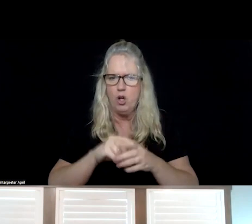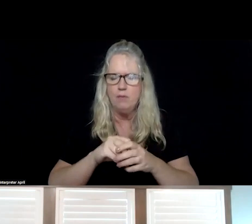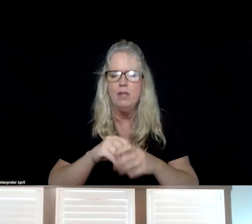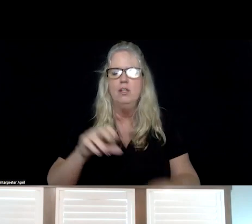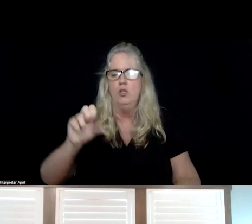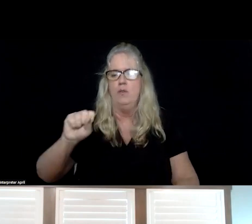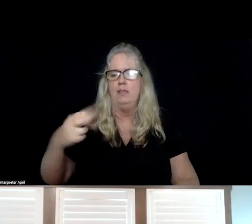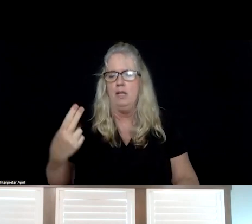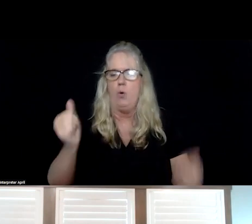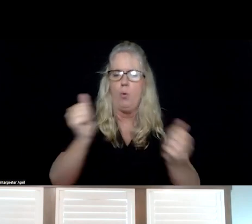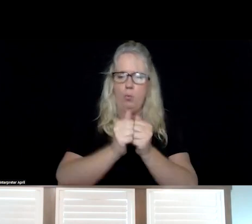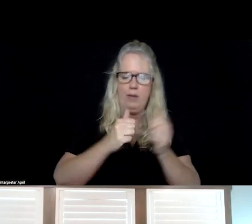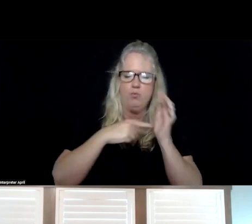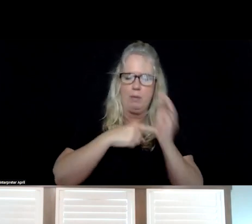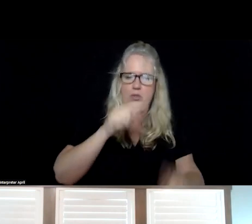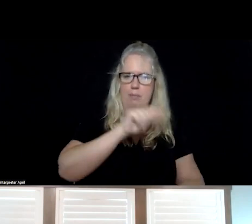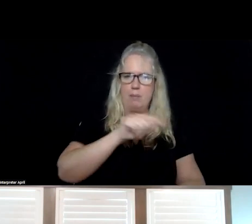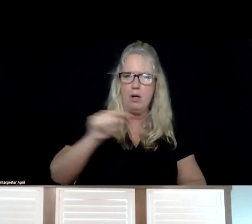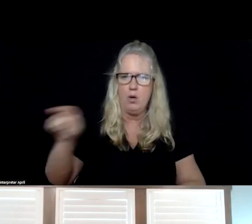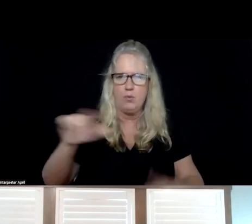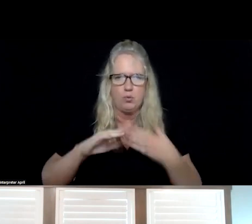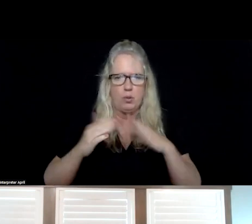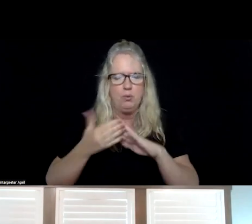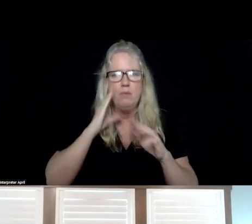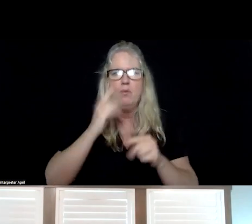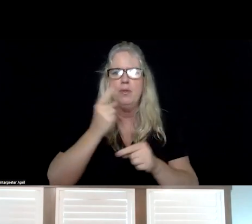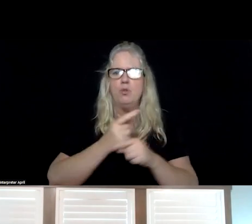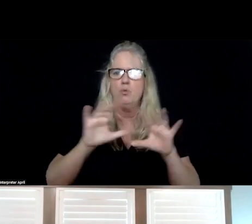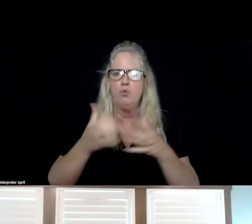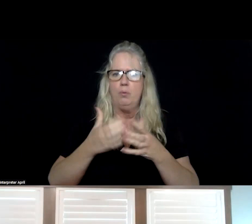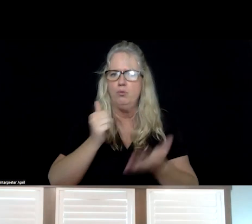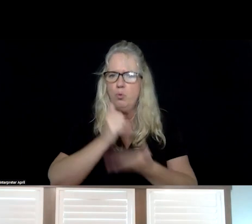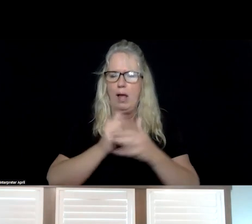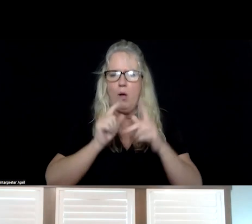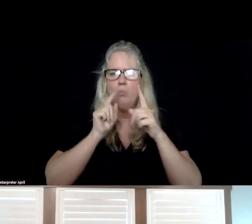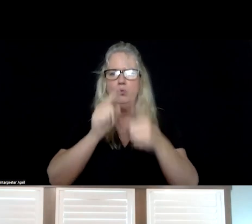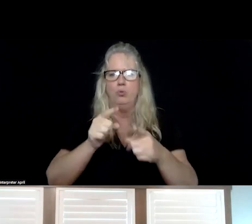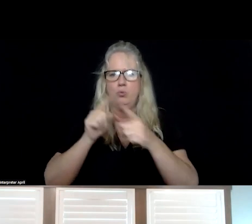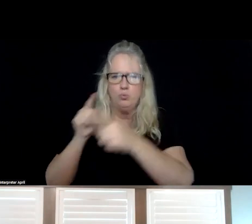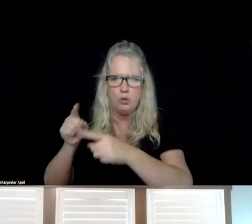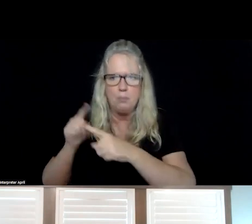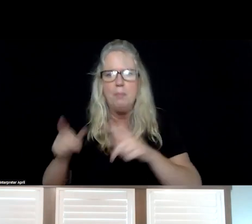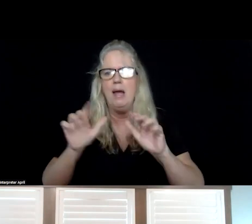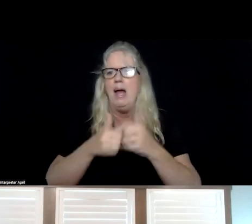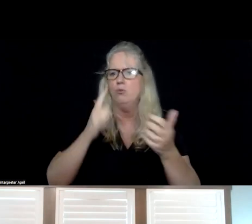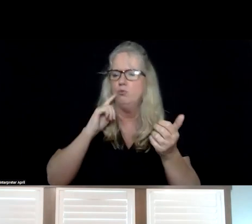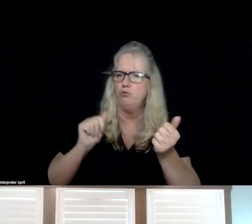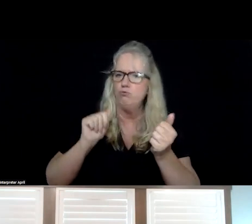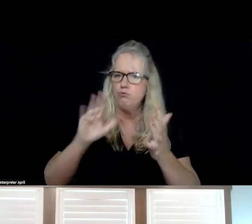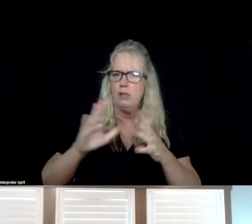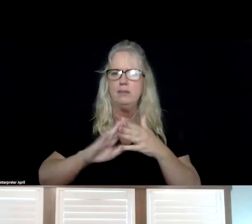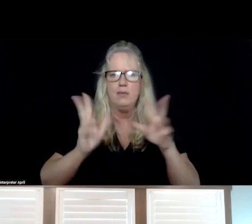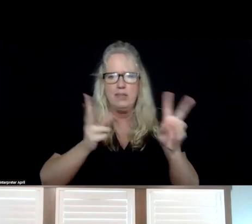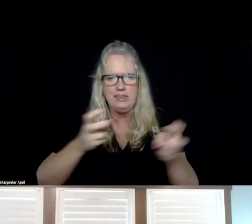with the representatives of those communities, are the right groups to help with the targeting, and also to address the issues of mistrust